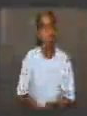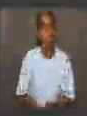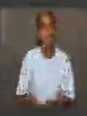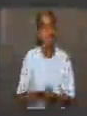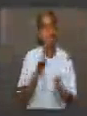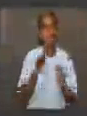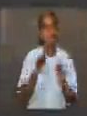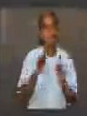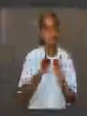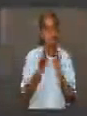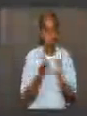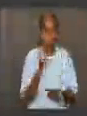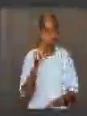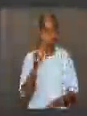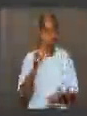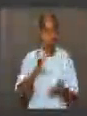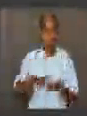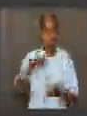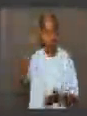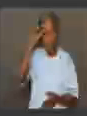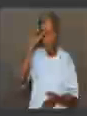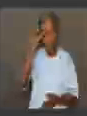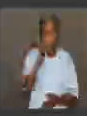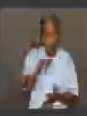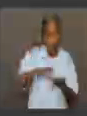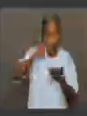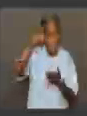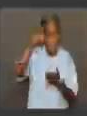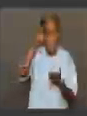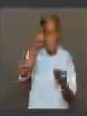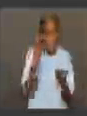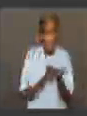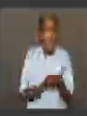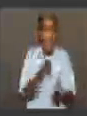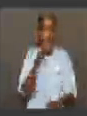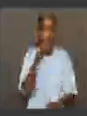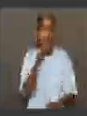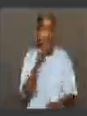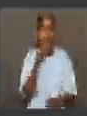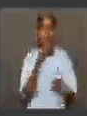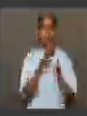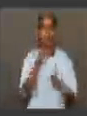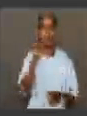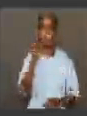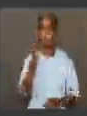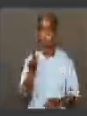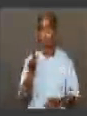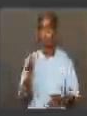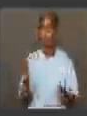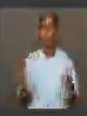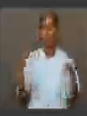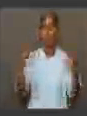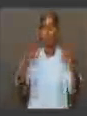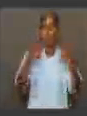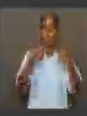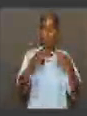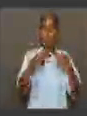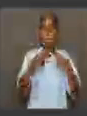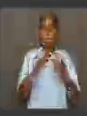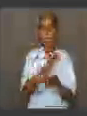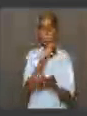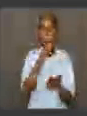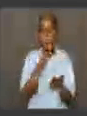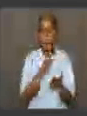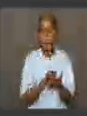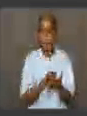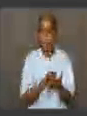your grade 9 studies, you learned that there is a 1-to-1 correspondence